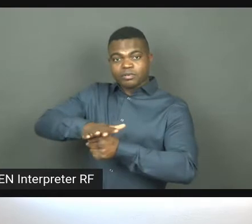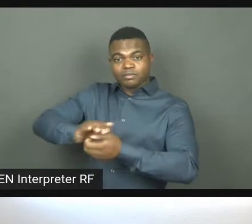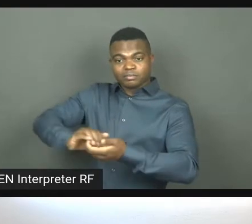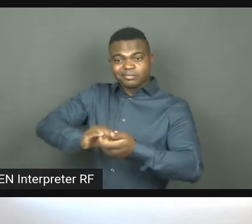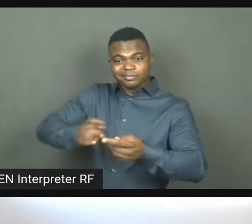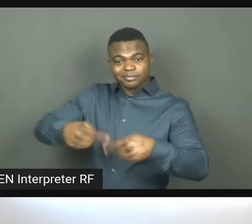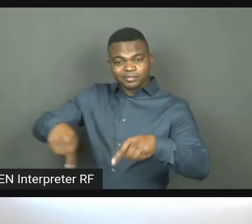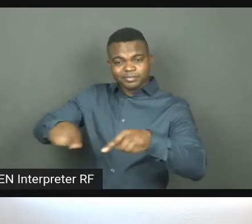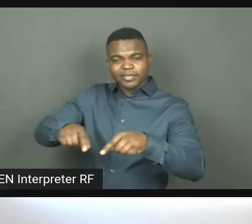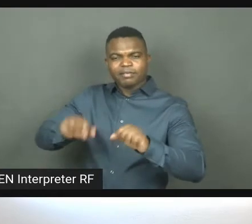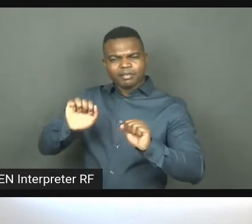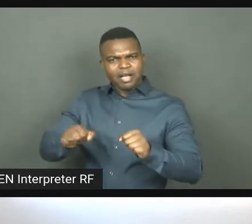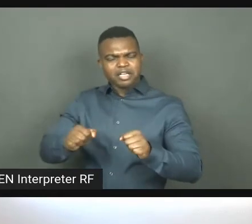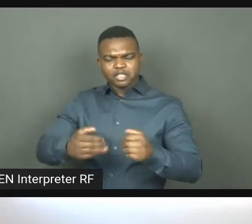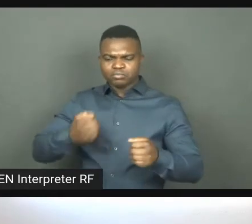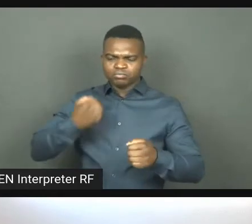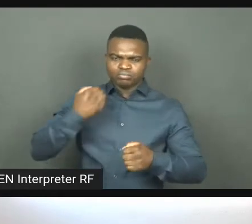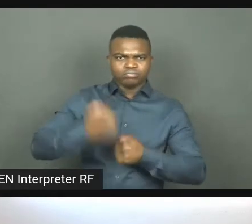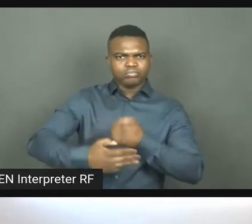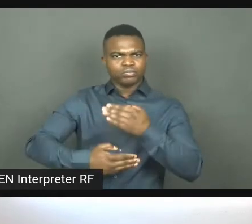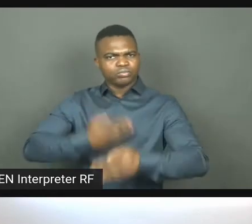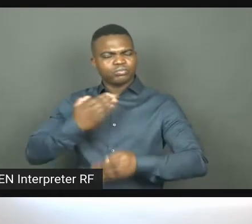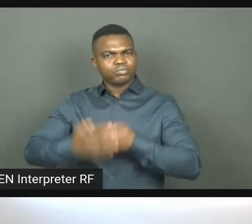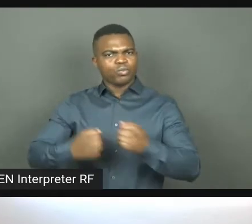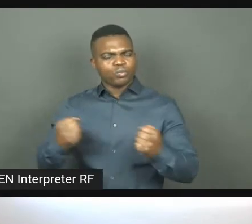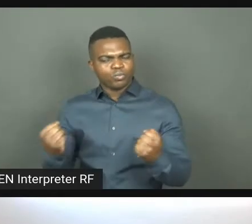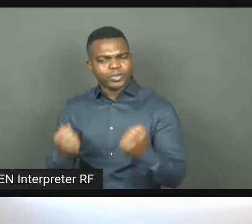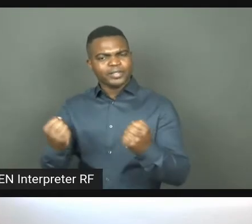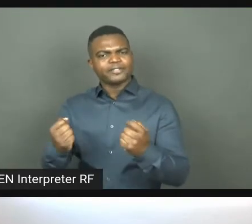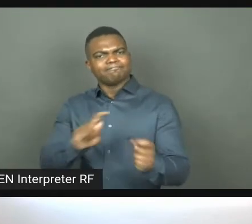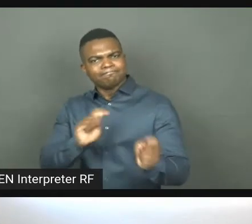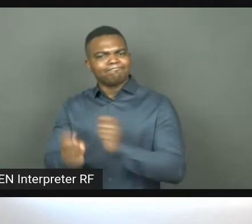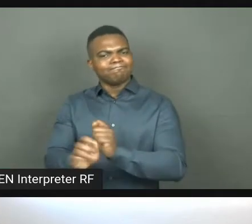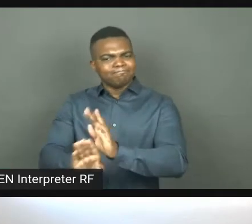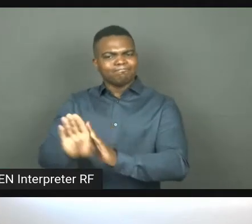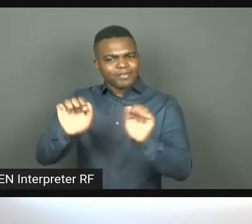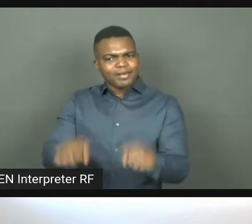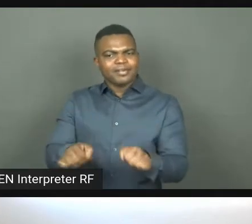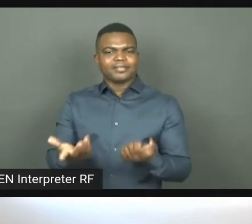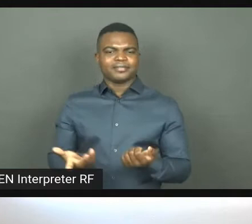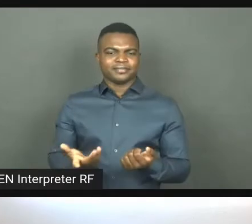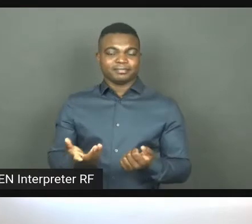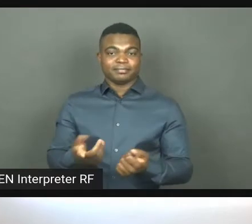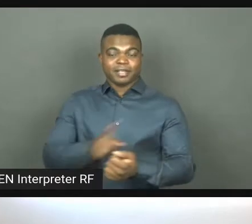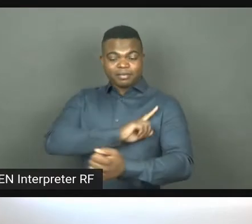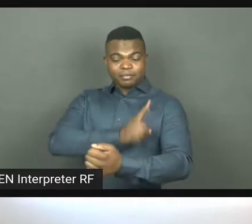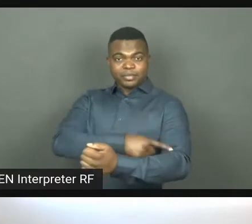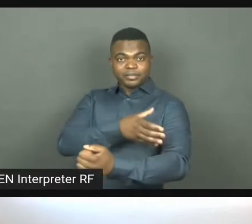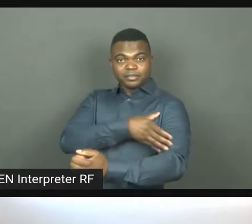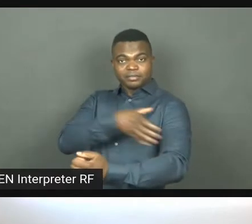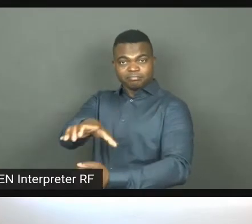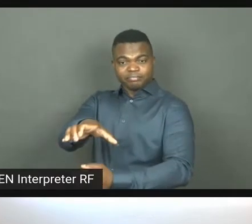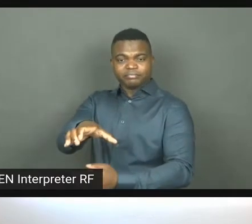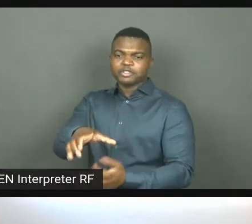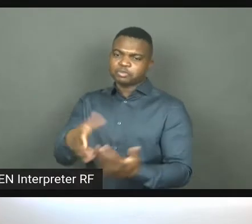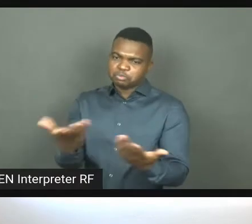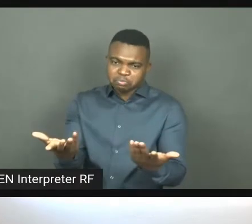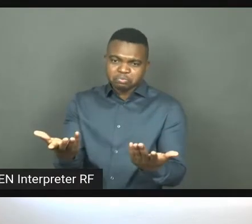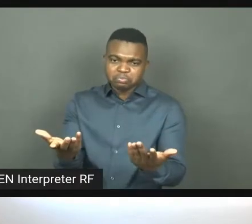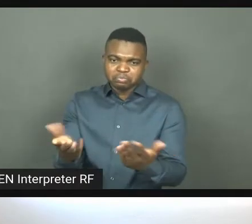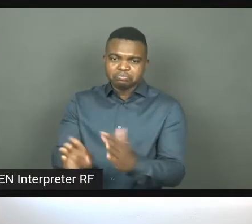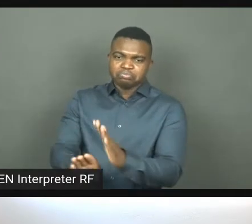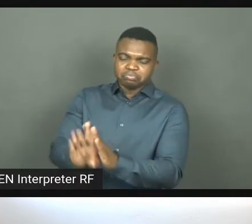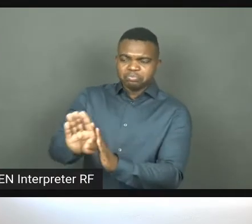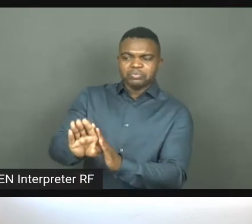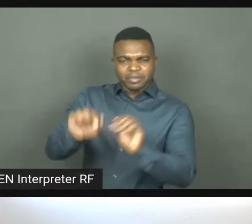individuals, they are closer to the people we serve. So we know the culture, we know the political climate,